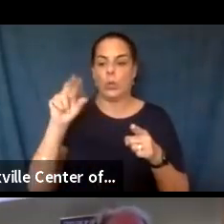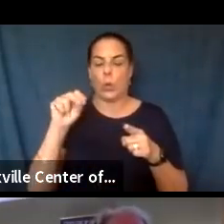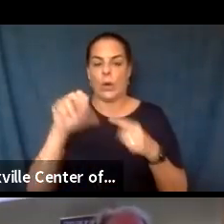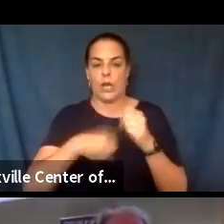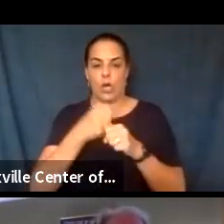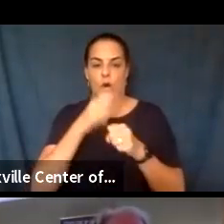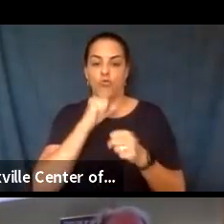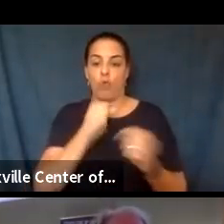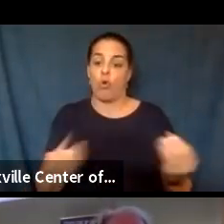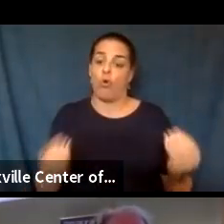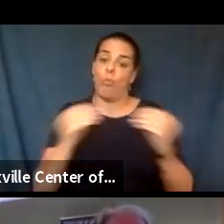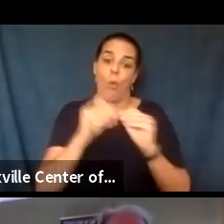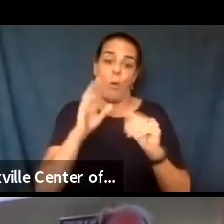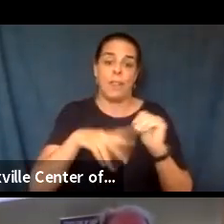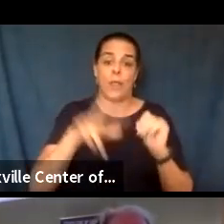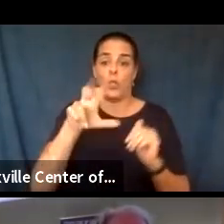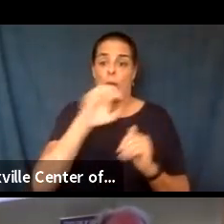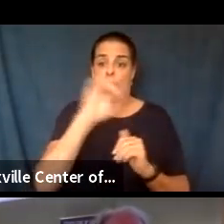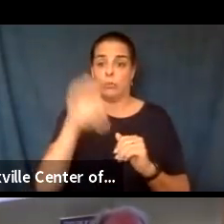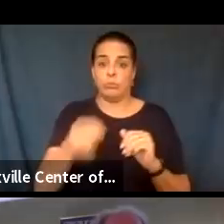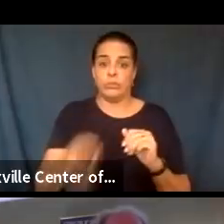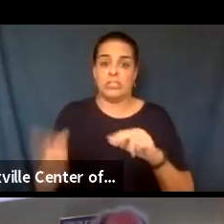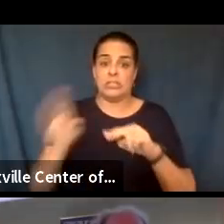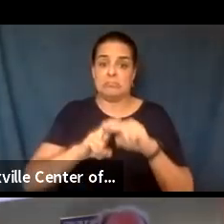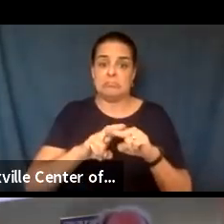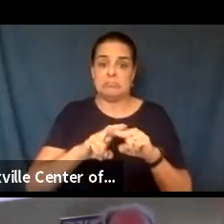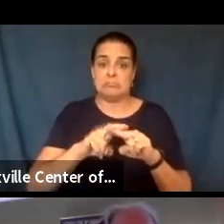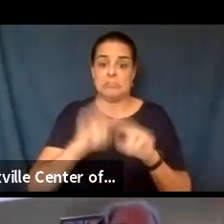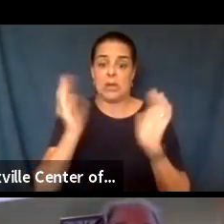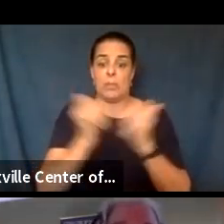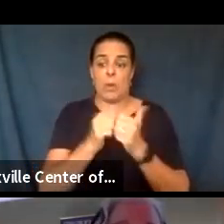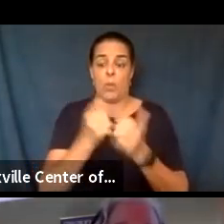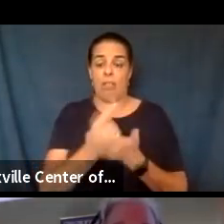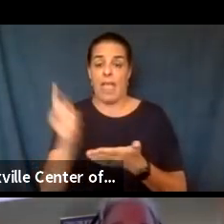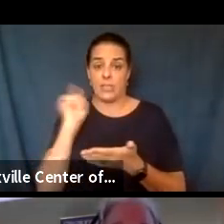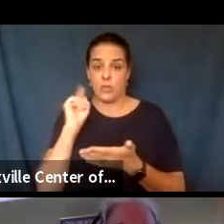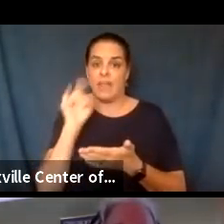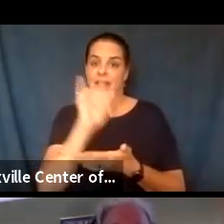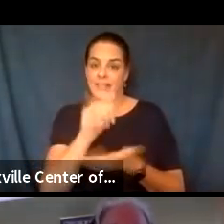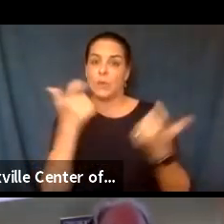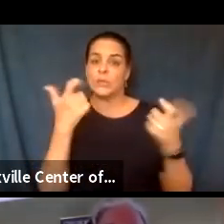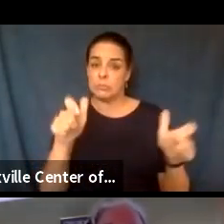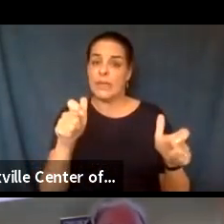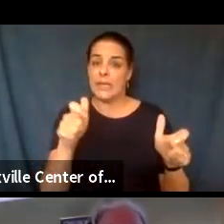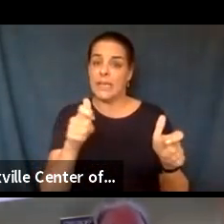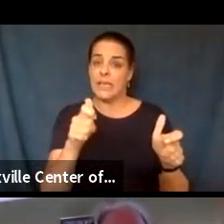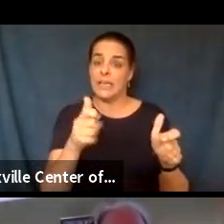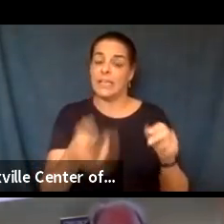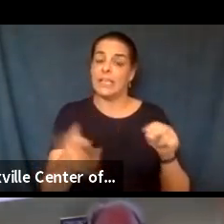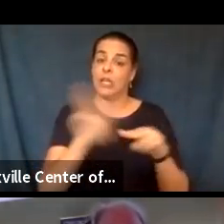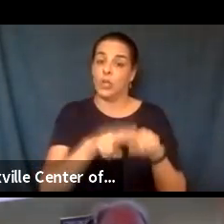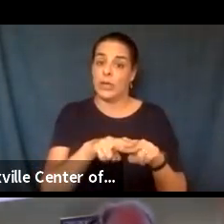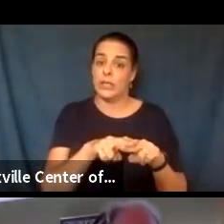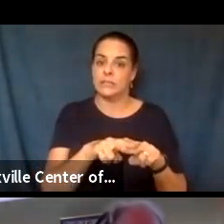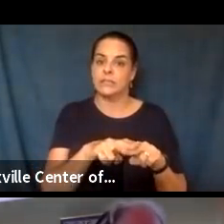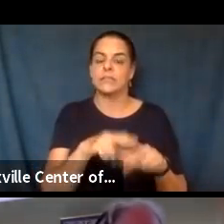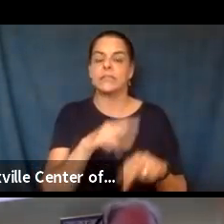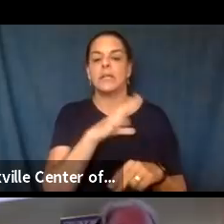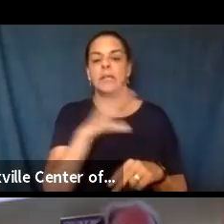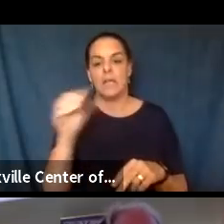300% last week. So that was significant, and have